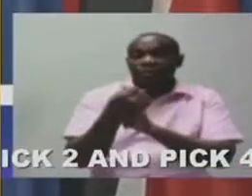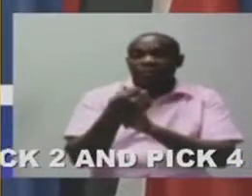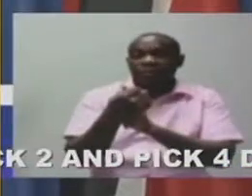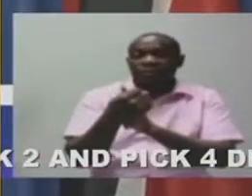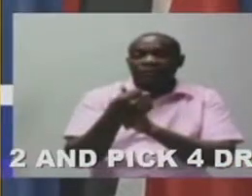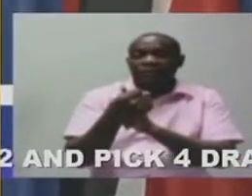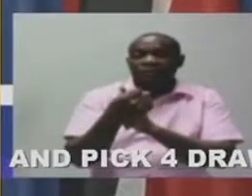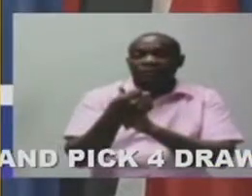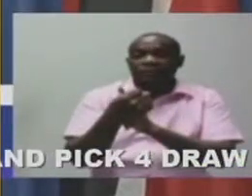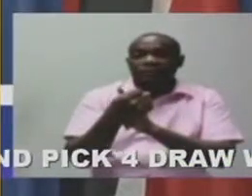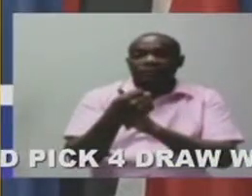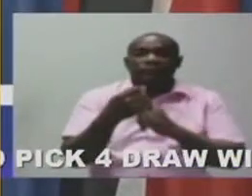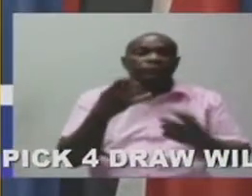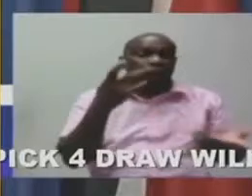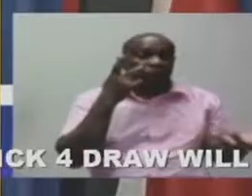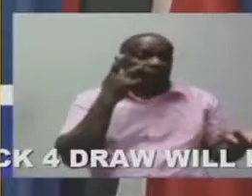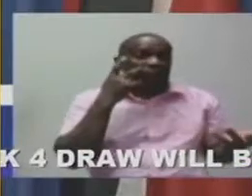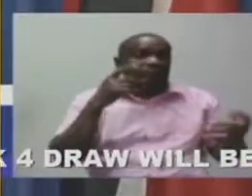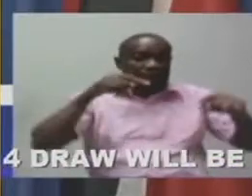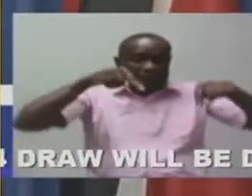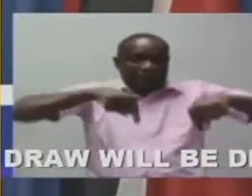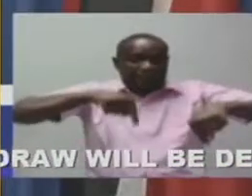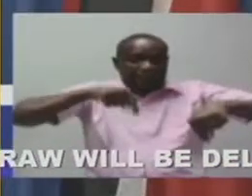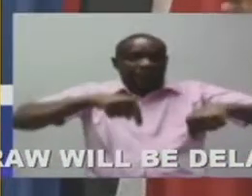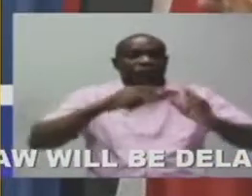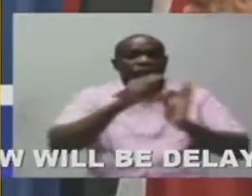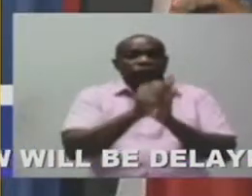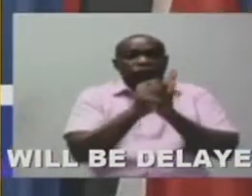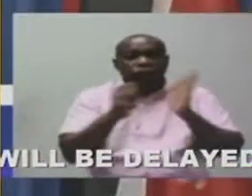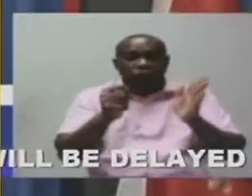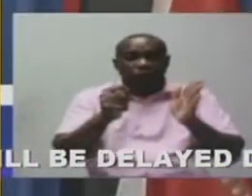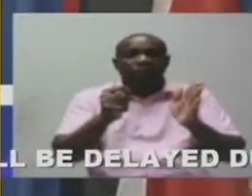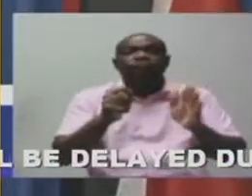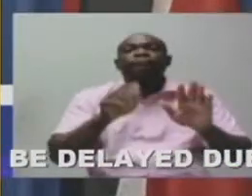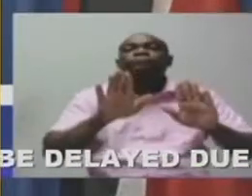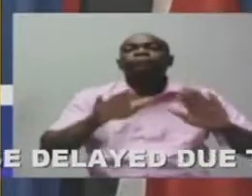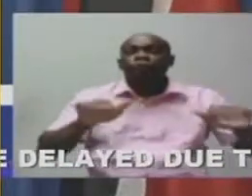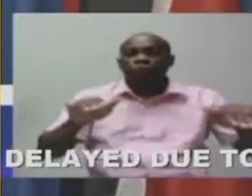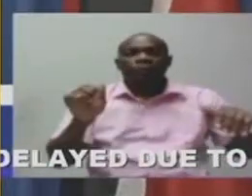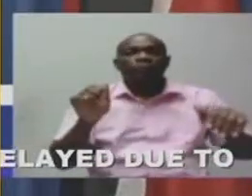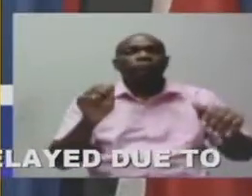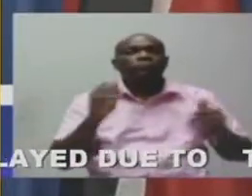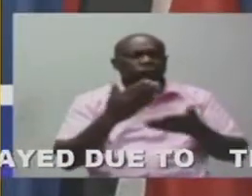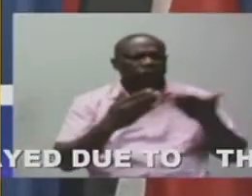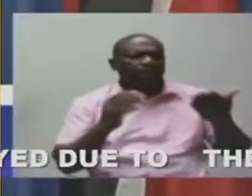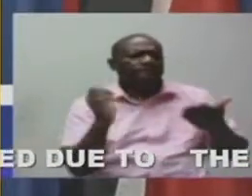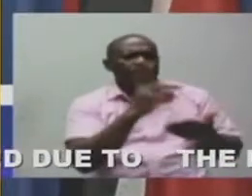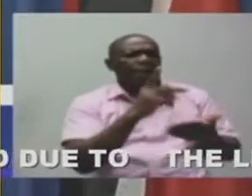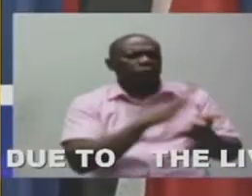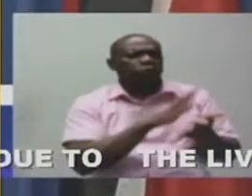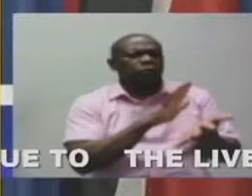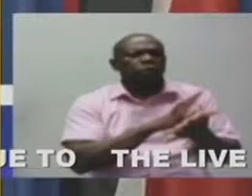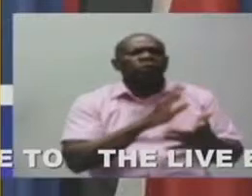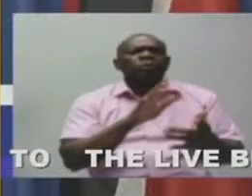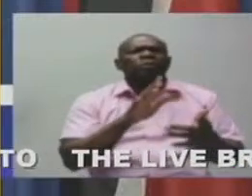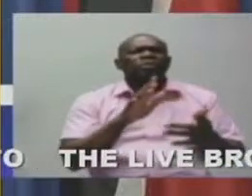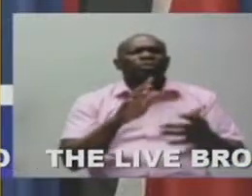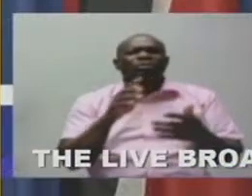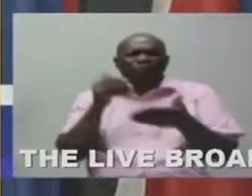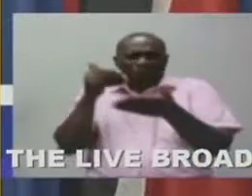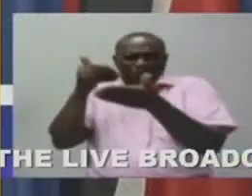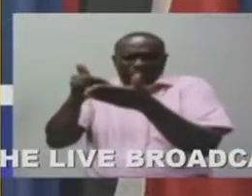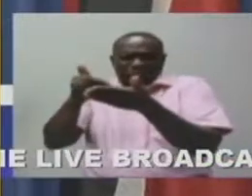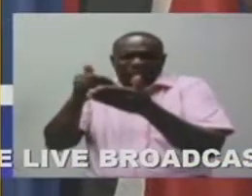The senior children would have been out this term, and we will take that decision closer to January, right?